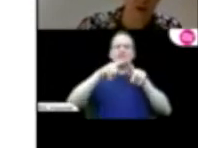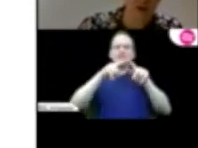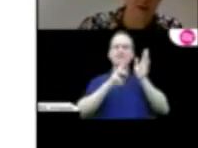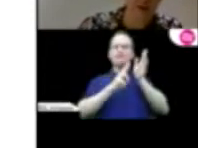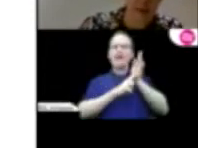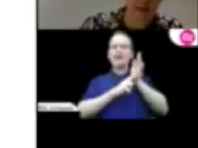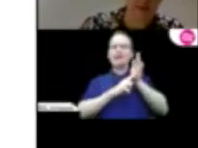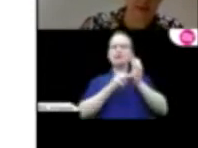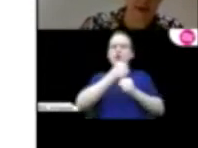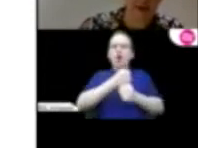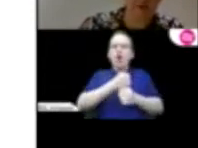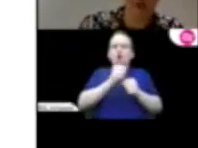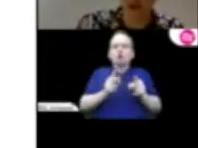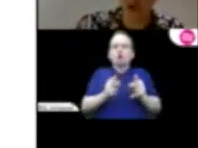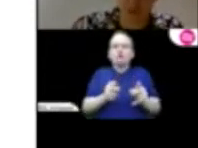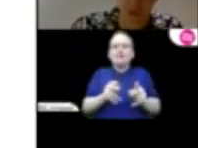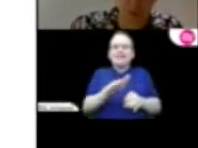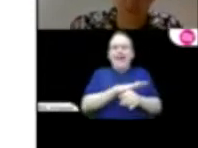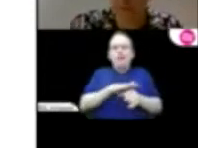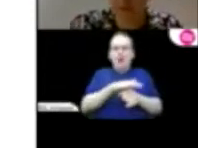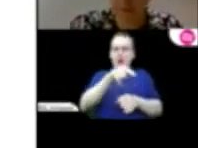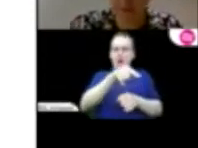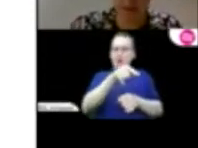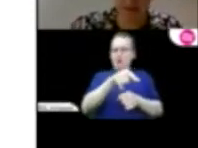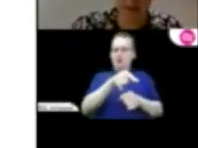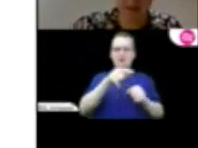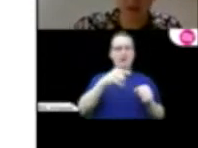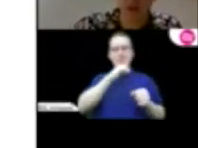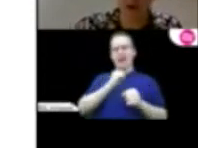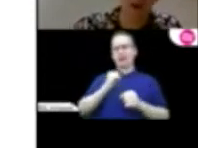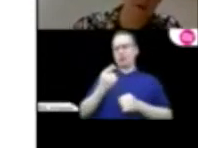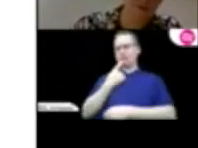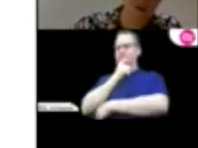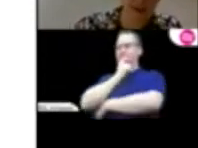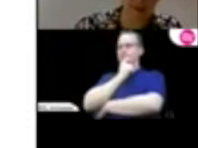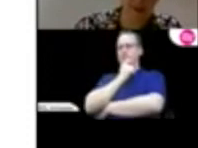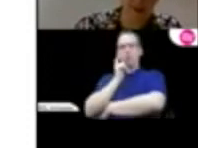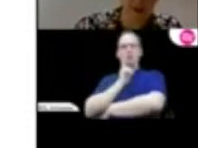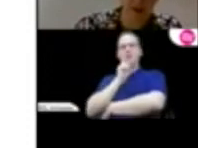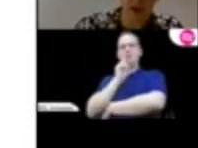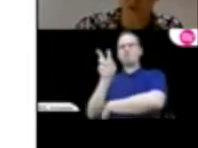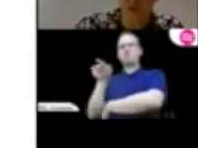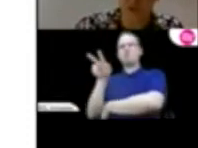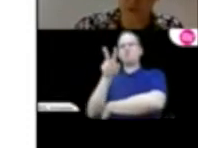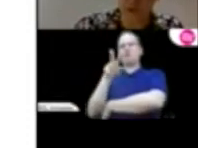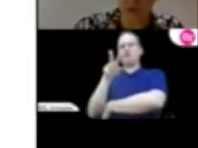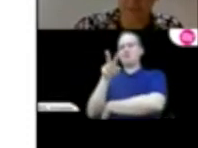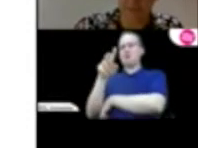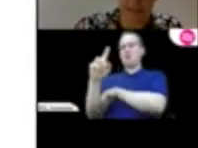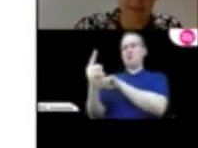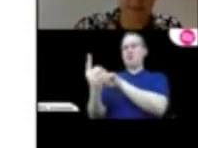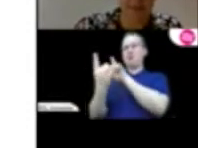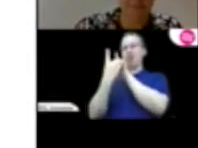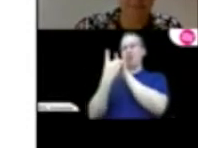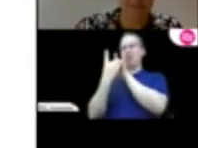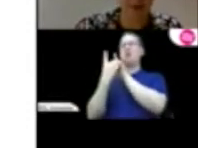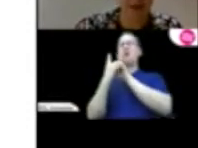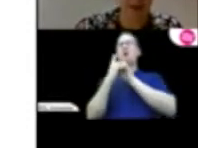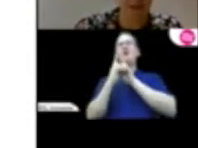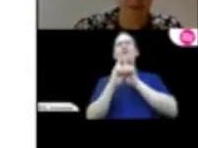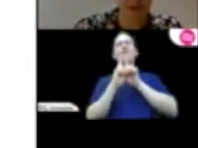And one night, Eliza and a fella who was up for a bit of business went off together to a secluded